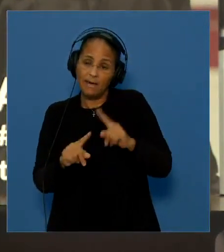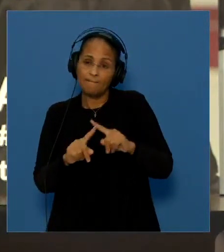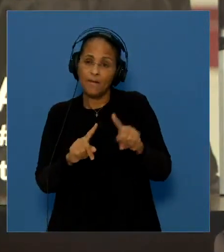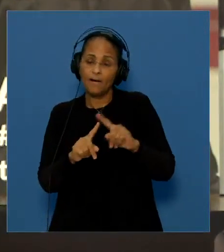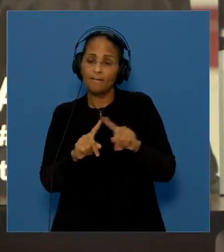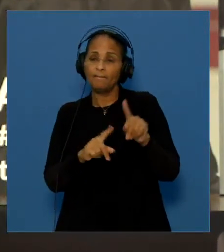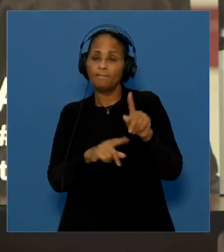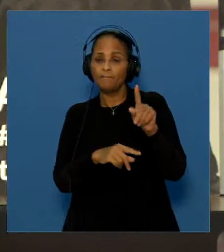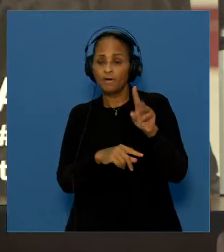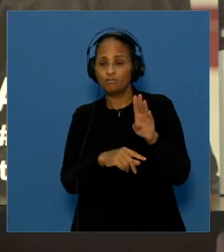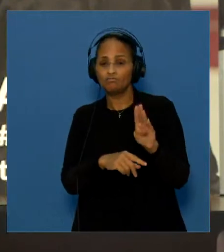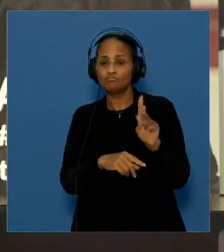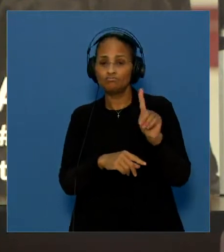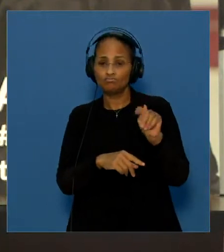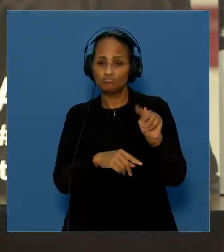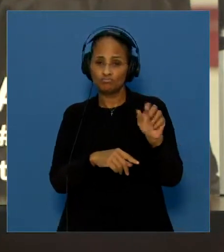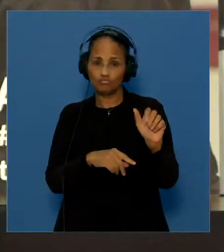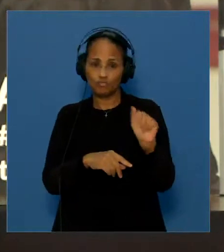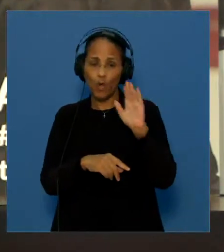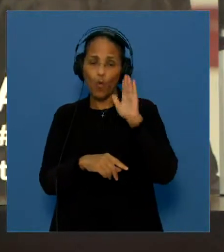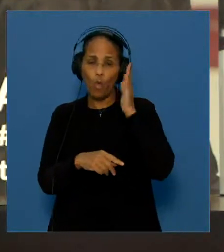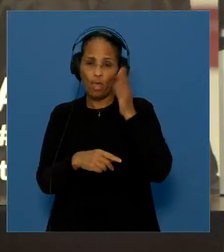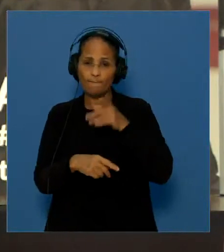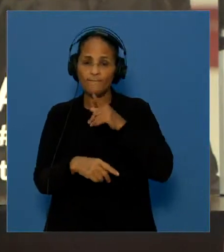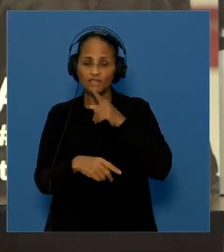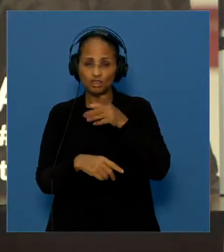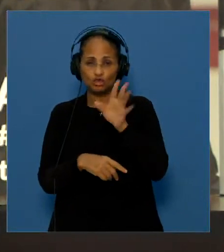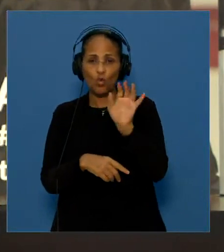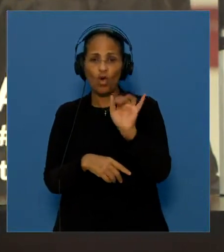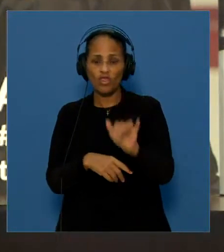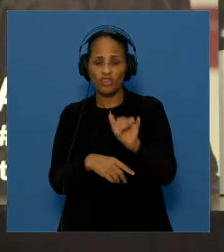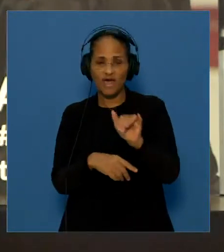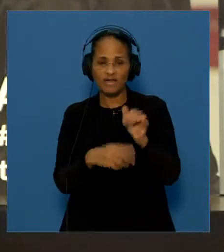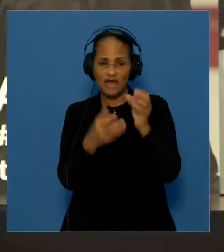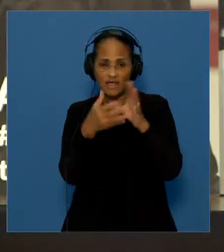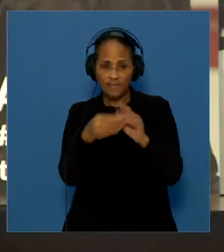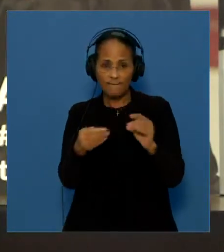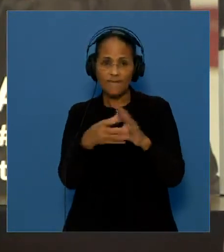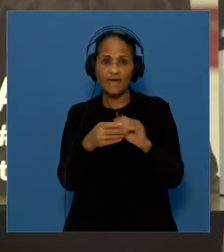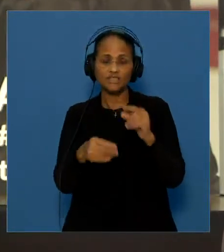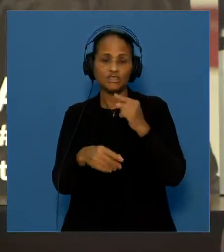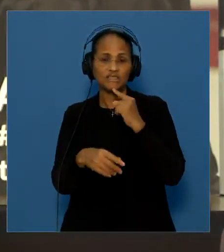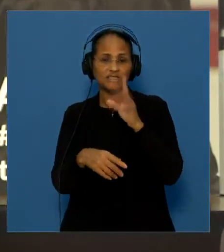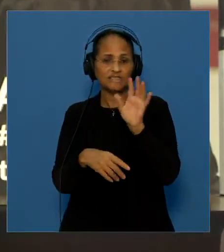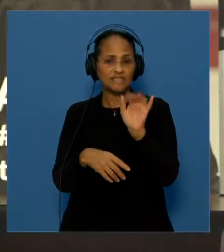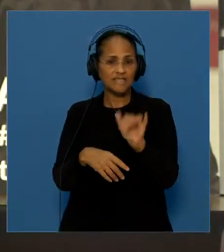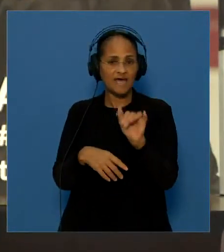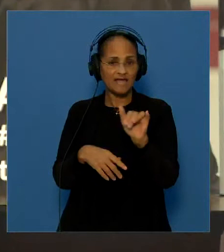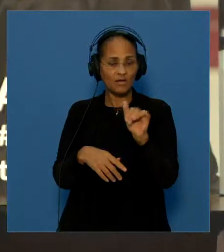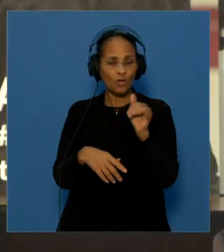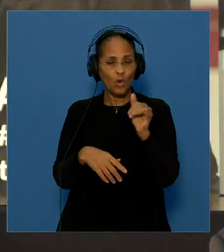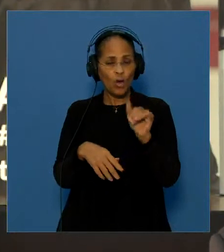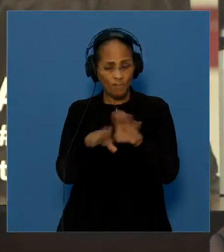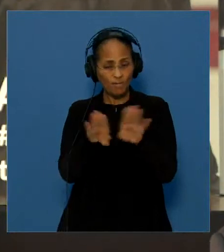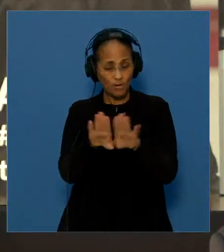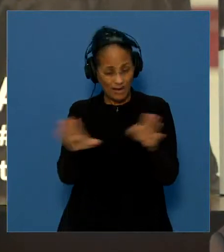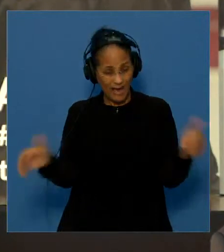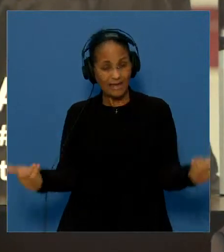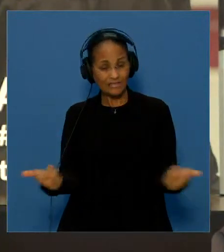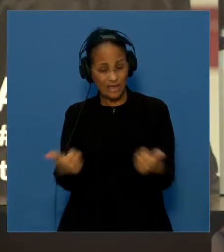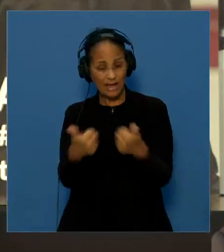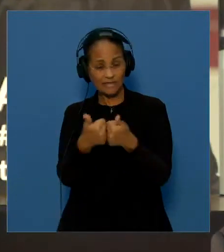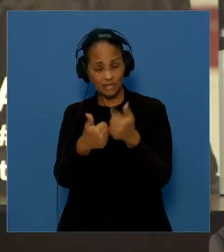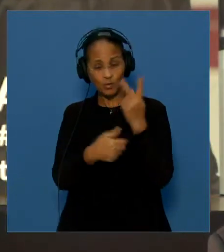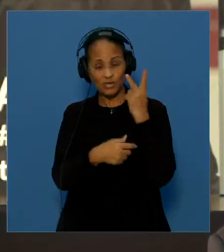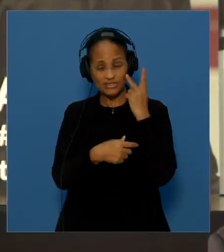Tourism Authority and other places will make sure that the message is that certainly we did have a challenge. Certainly that can be seen